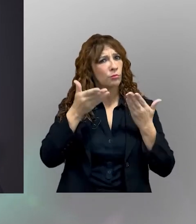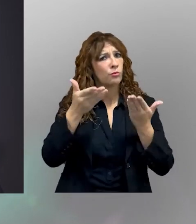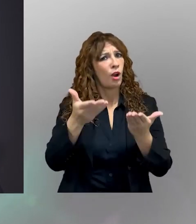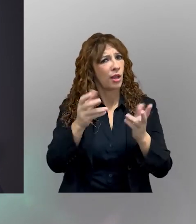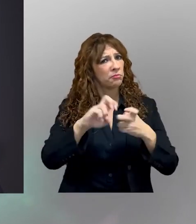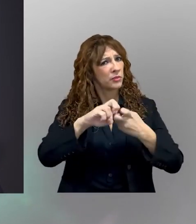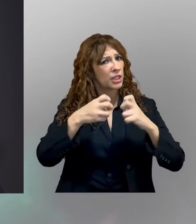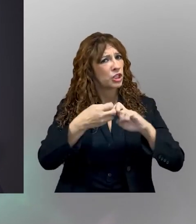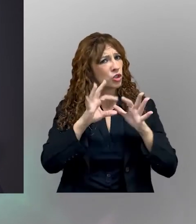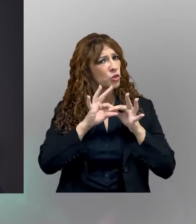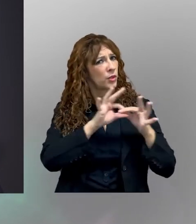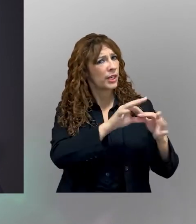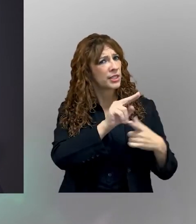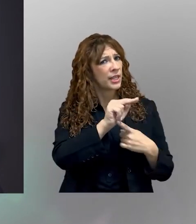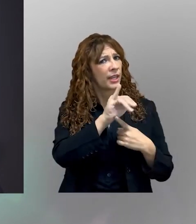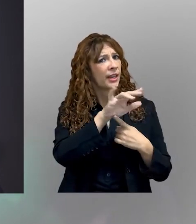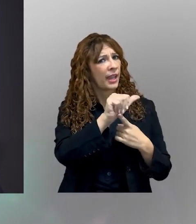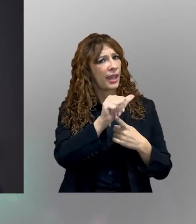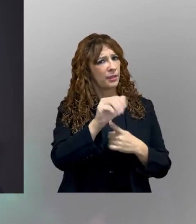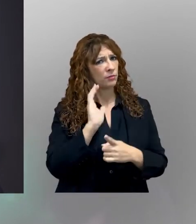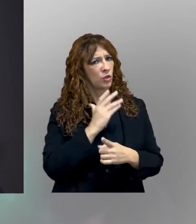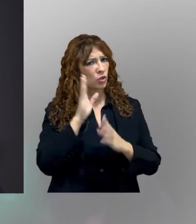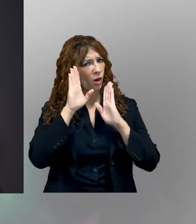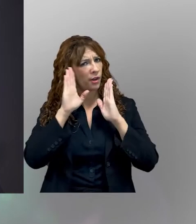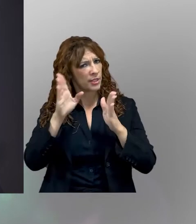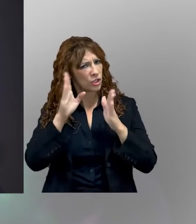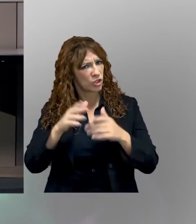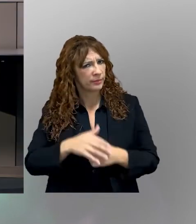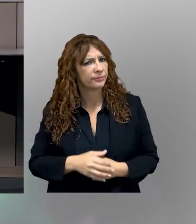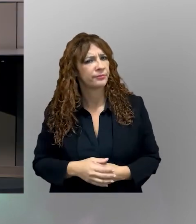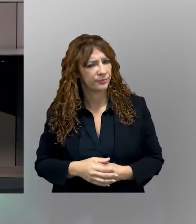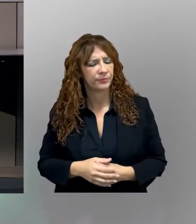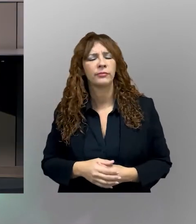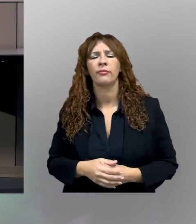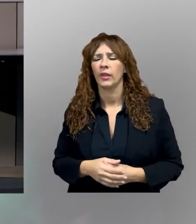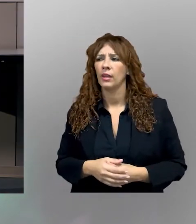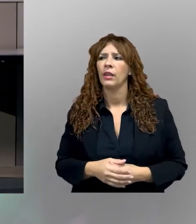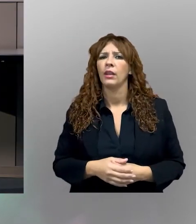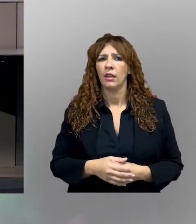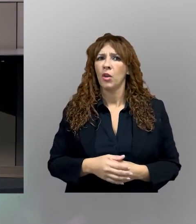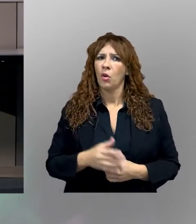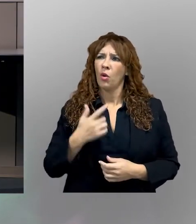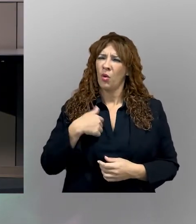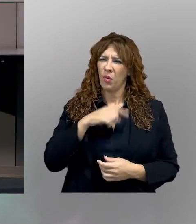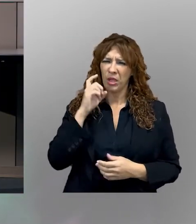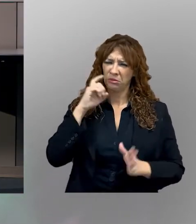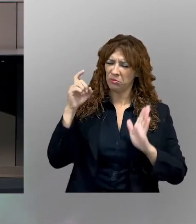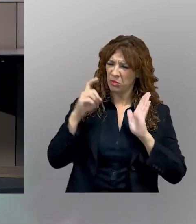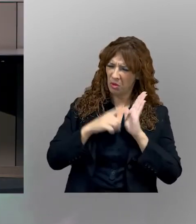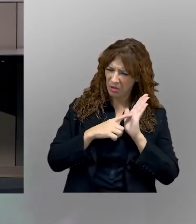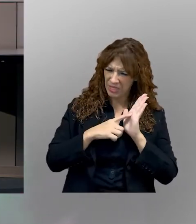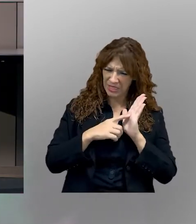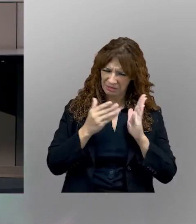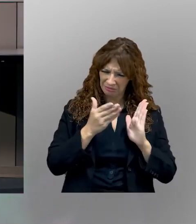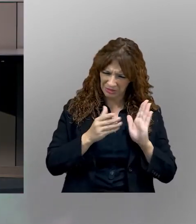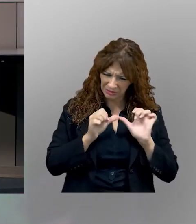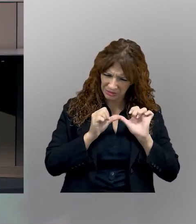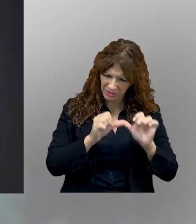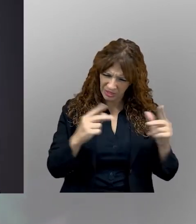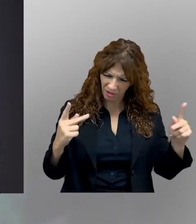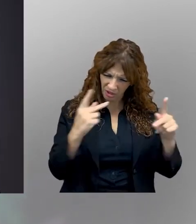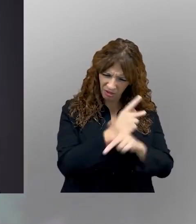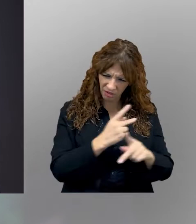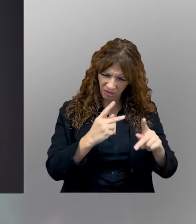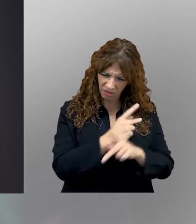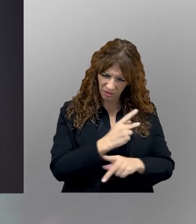brought the issues related to NIA to our attention. And once we saw that things continued to